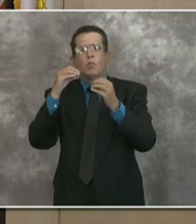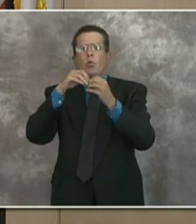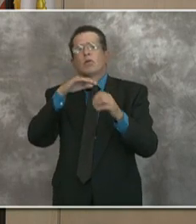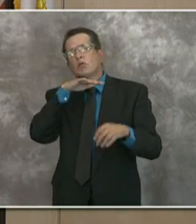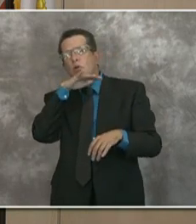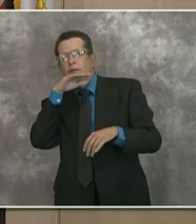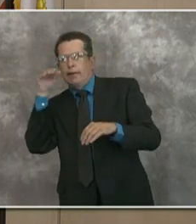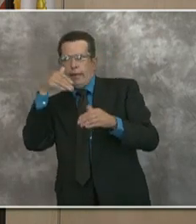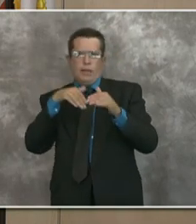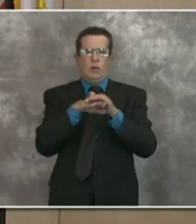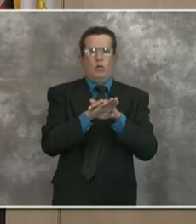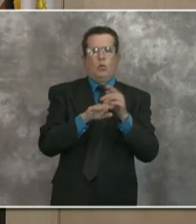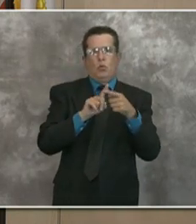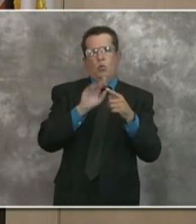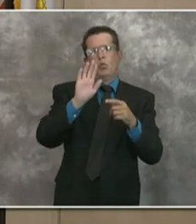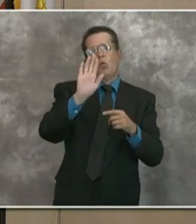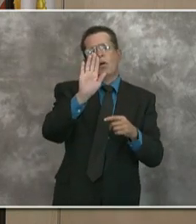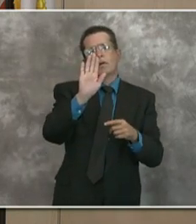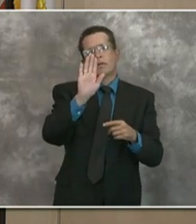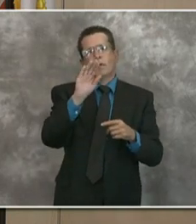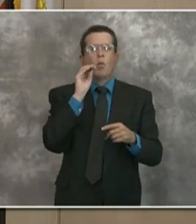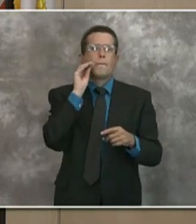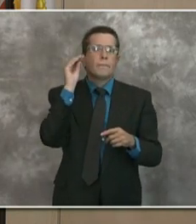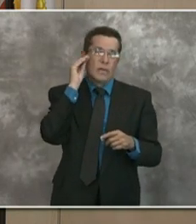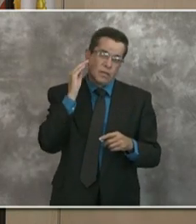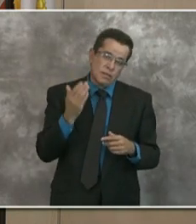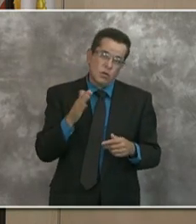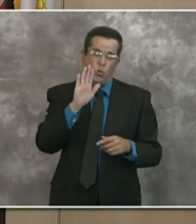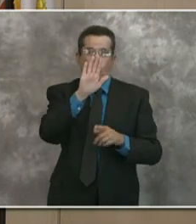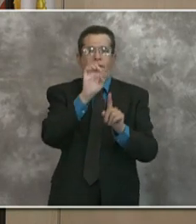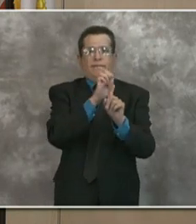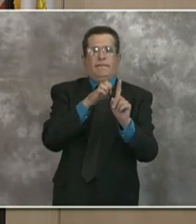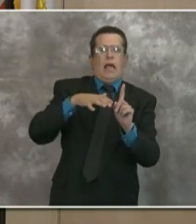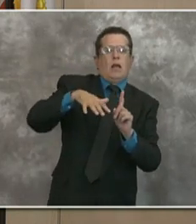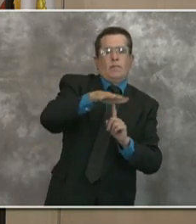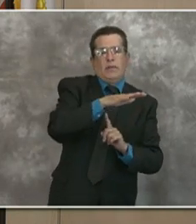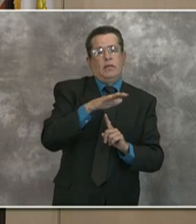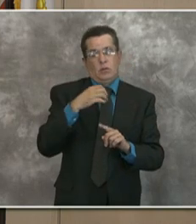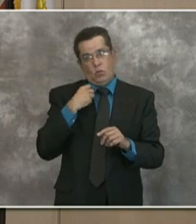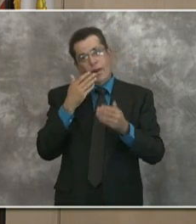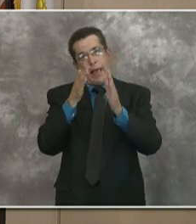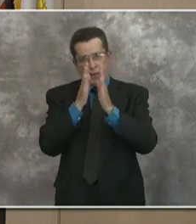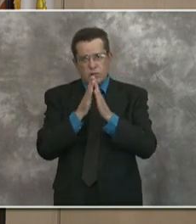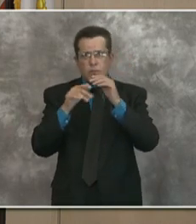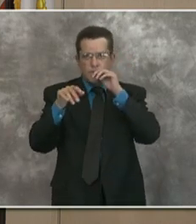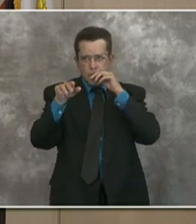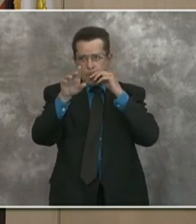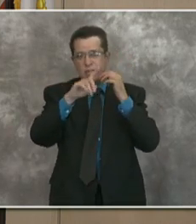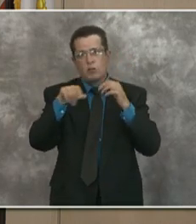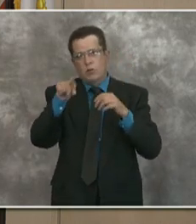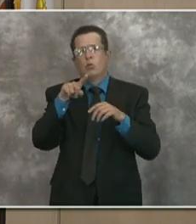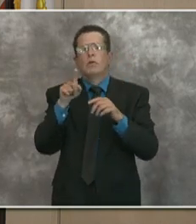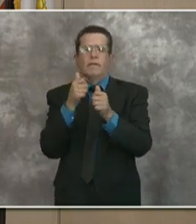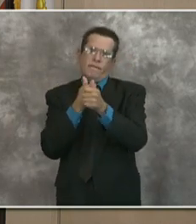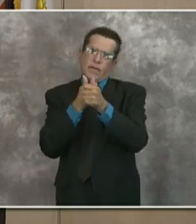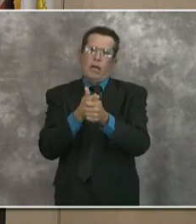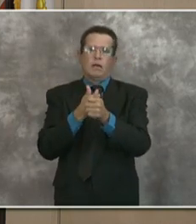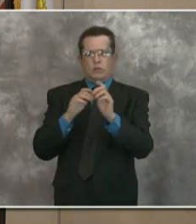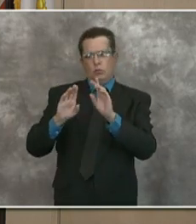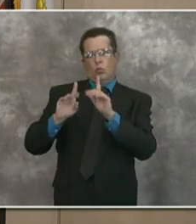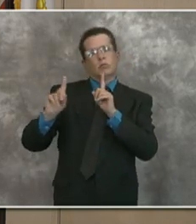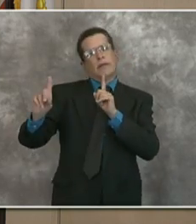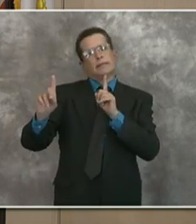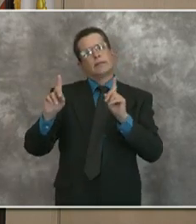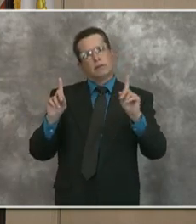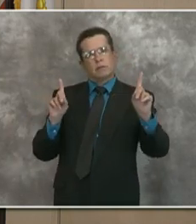germs into your personal environment. So we would ask people to adhere to the social